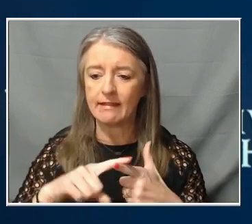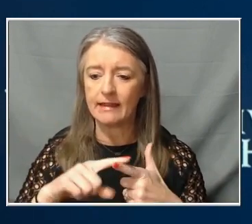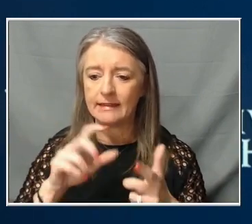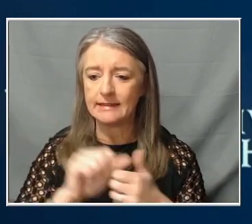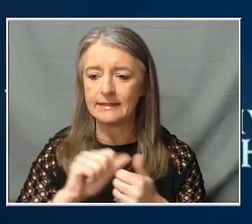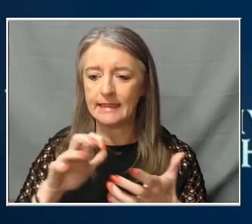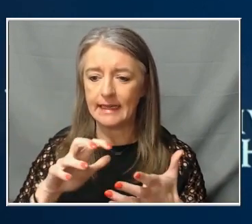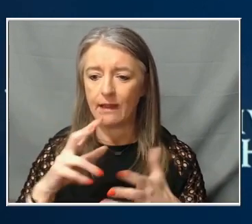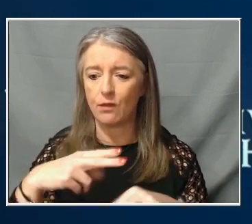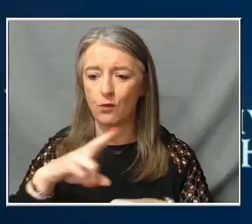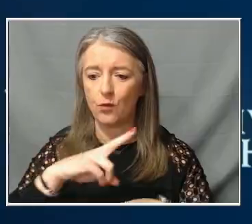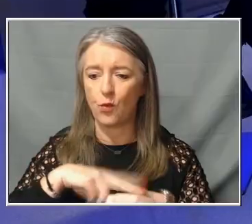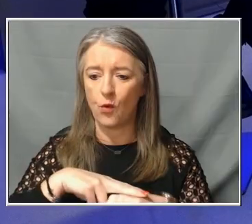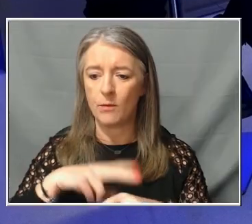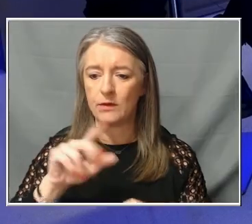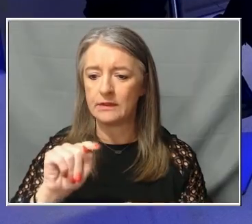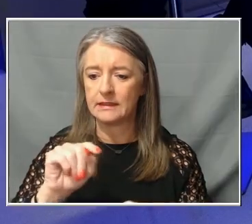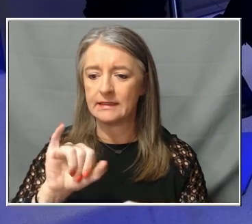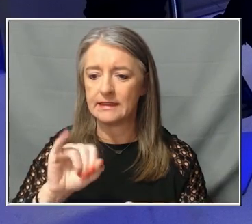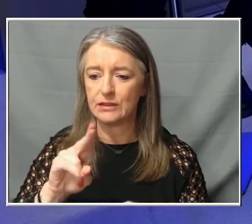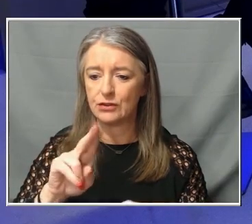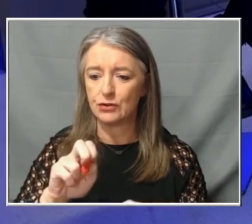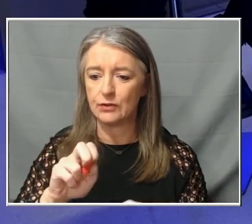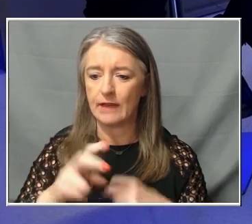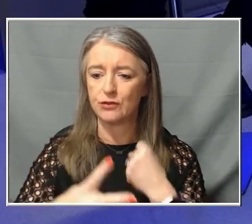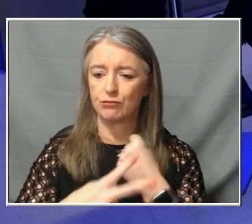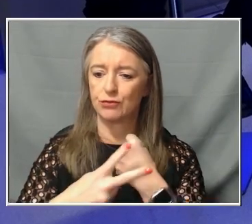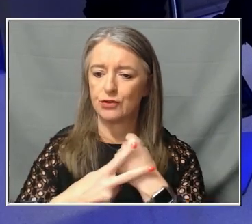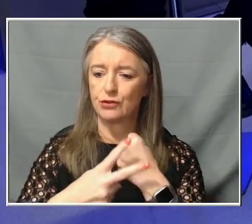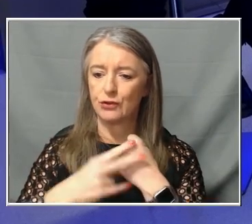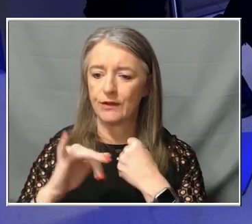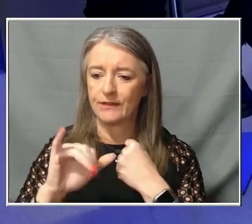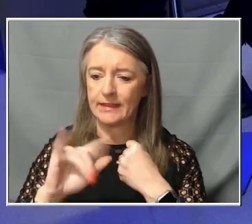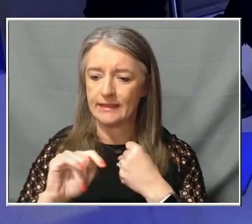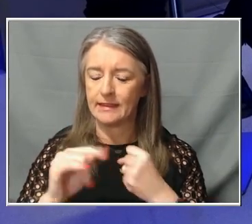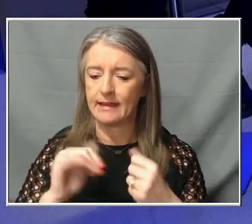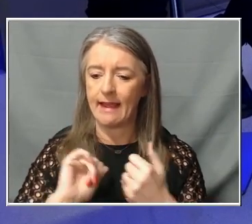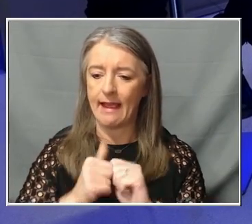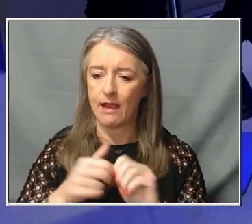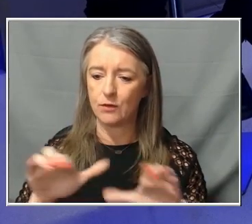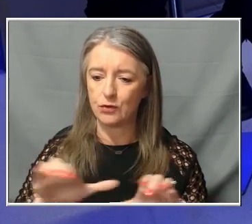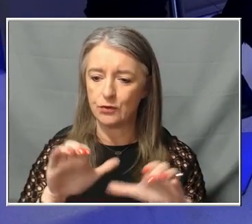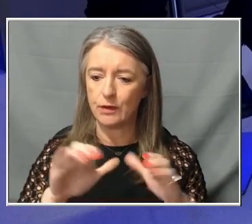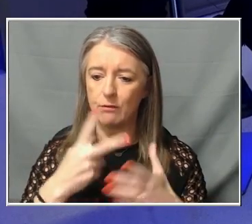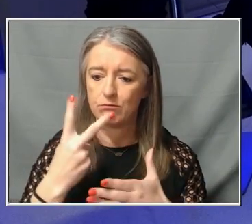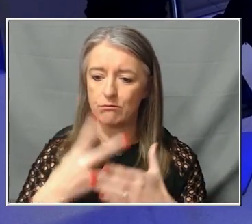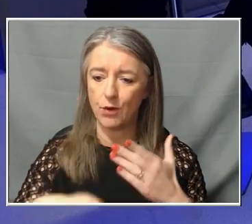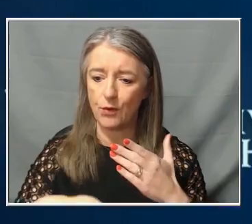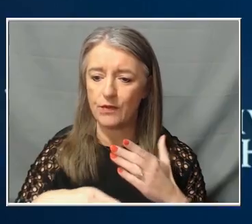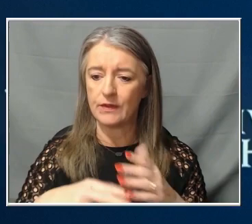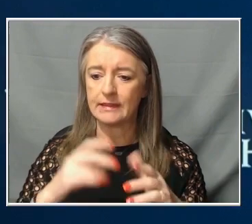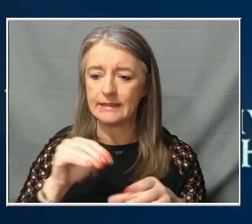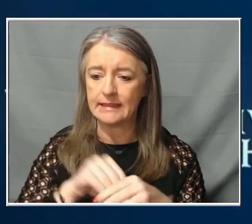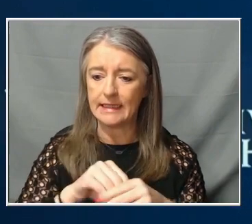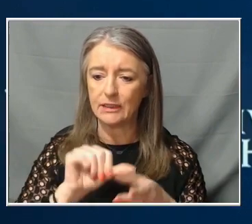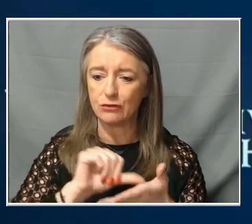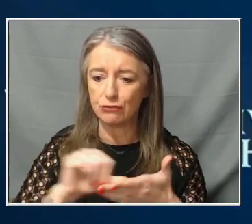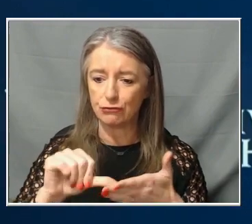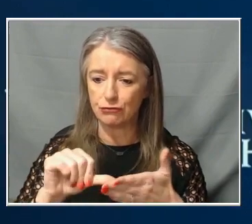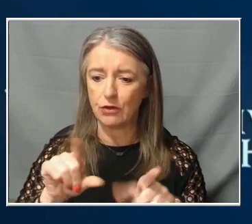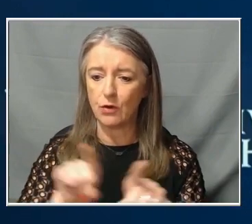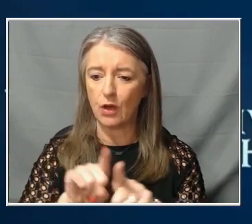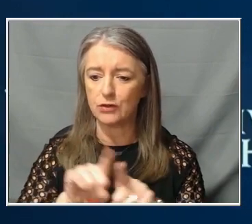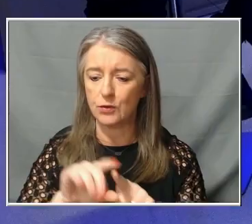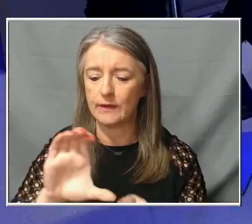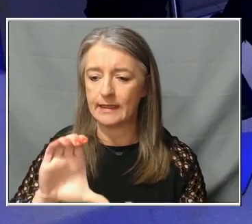the normal tissue. So you have to try and preserve that, and we have ways of doing that both in the surgical suite and also with chemotherapy.